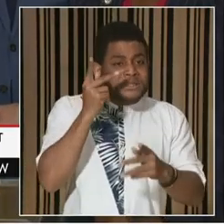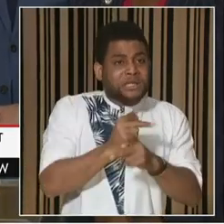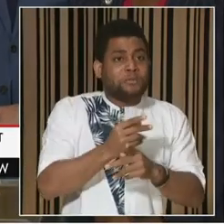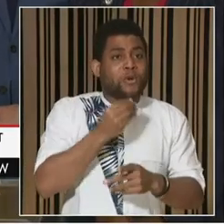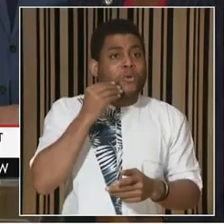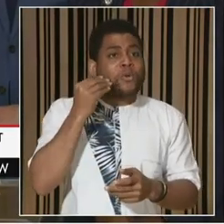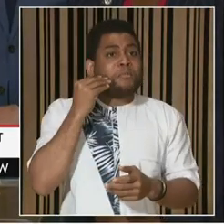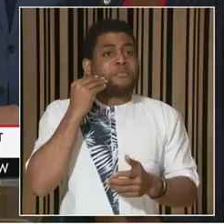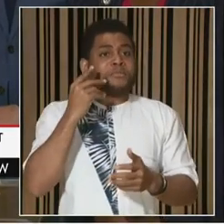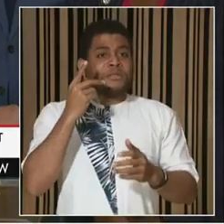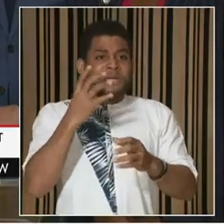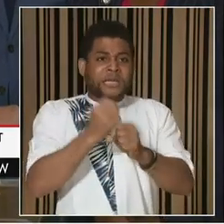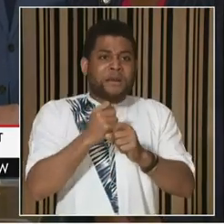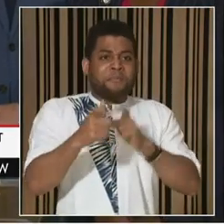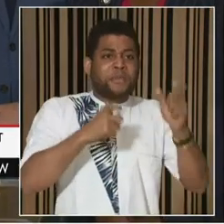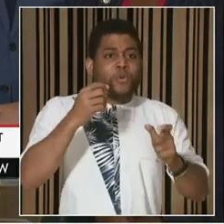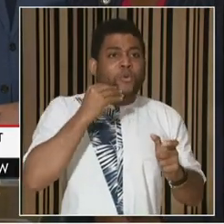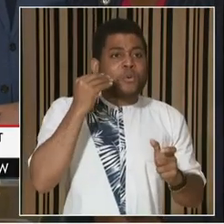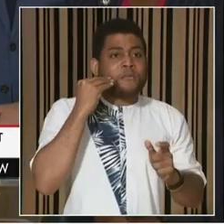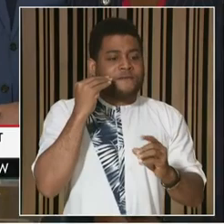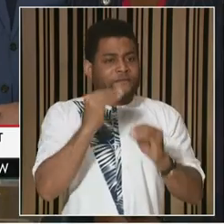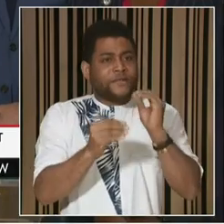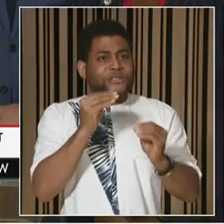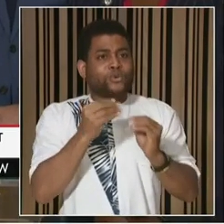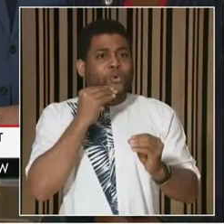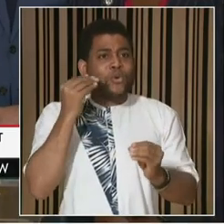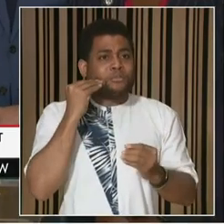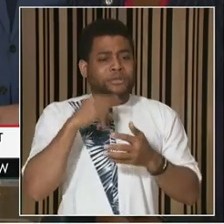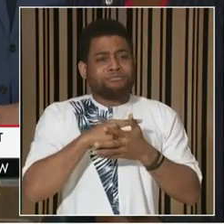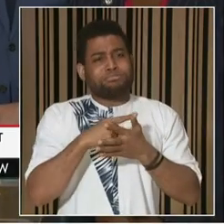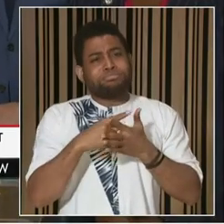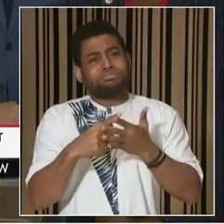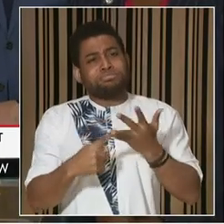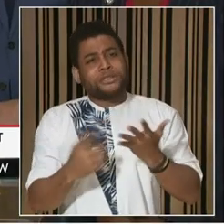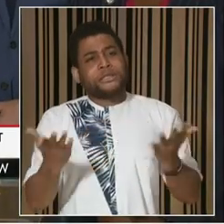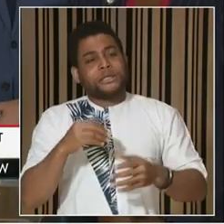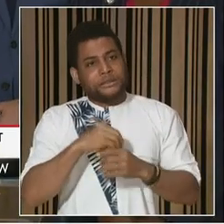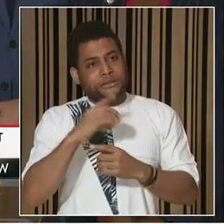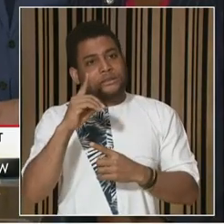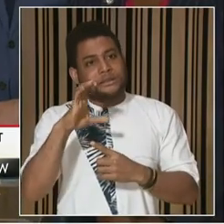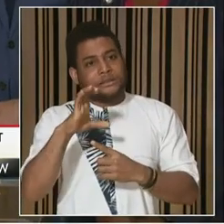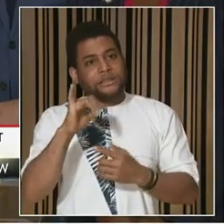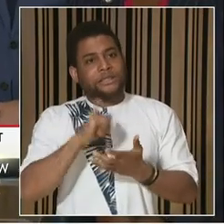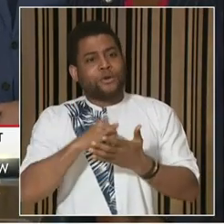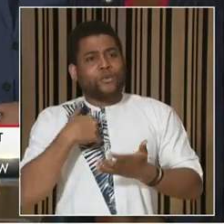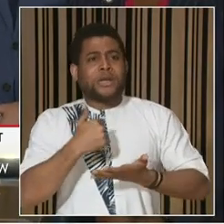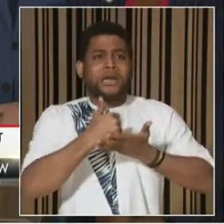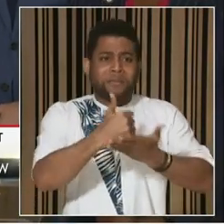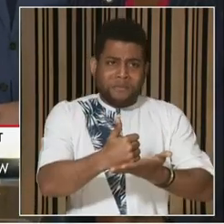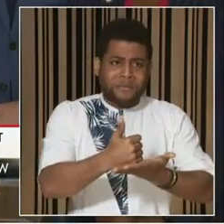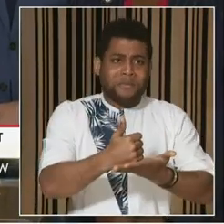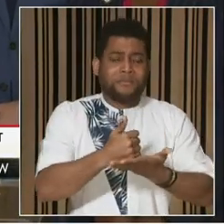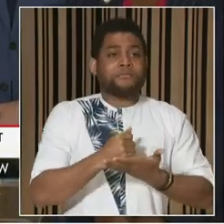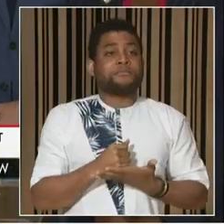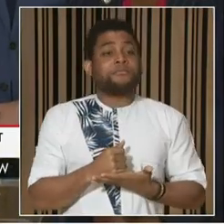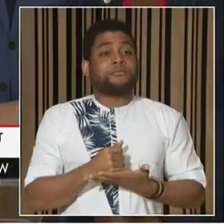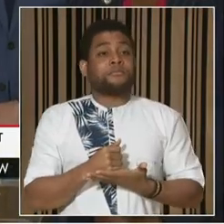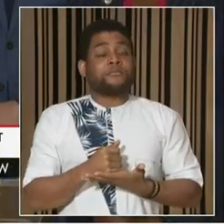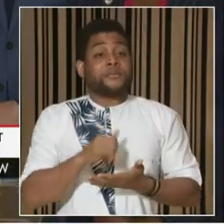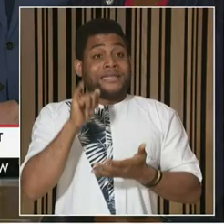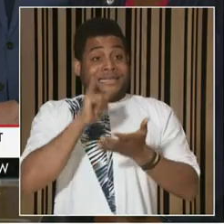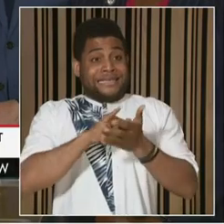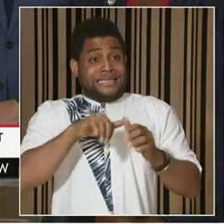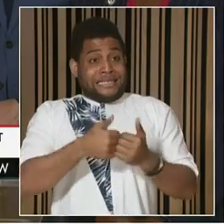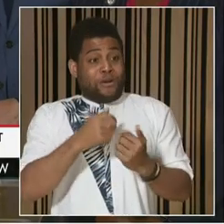fix homes, you name it, in the District of Columbia. Again, we know that's how people